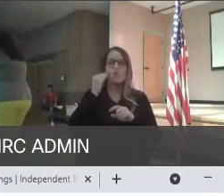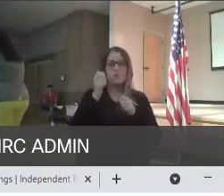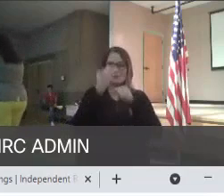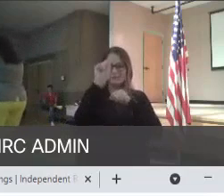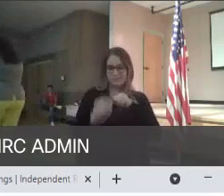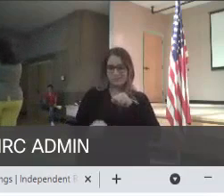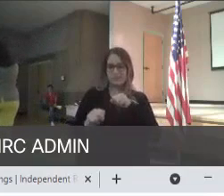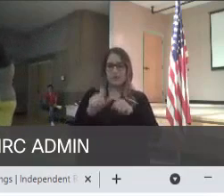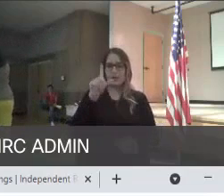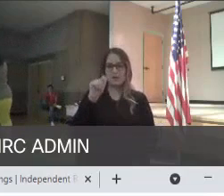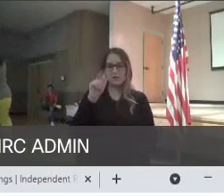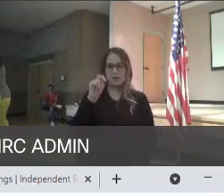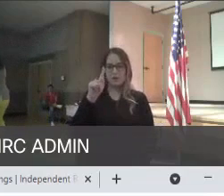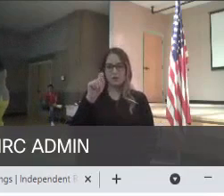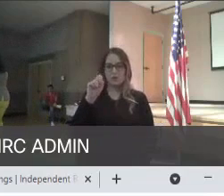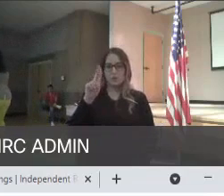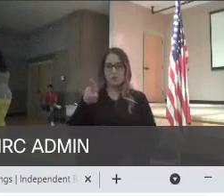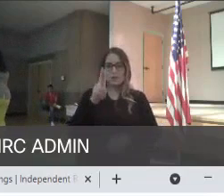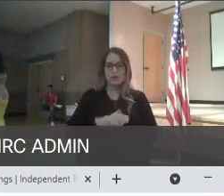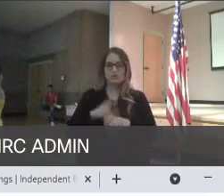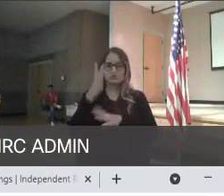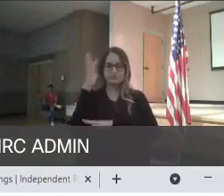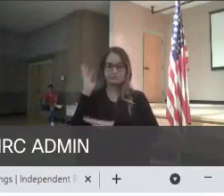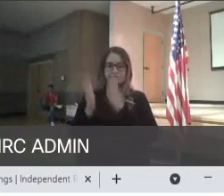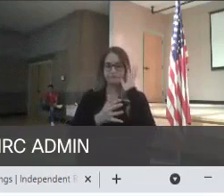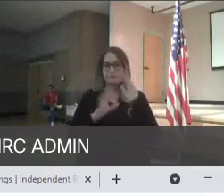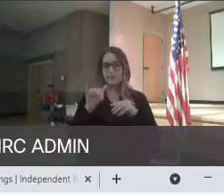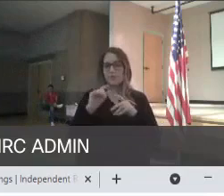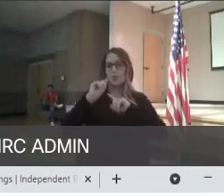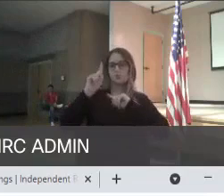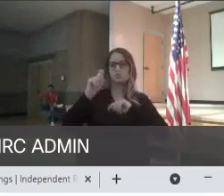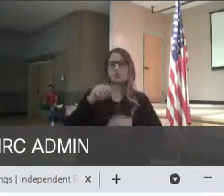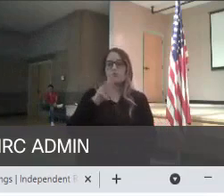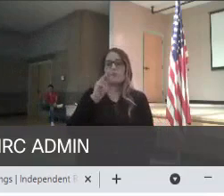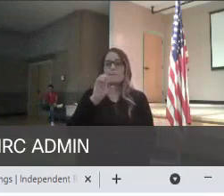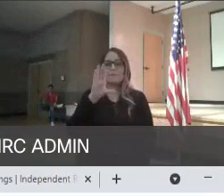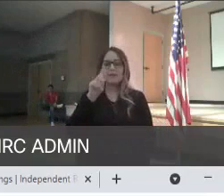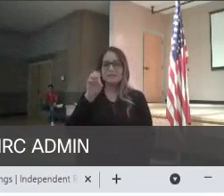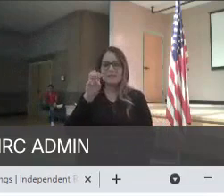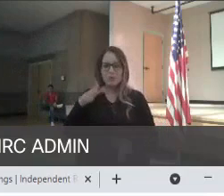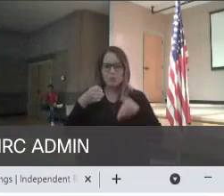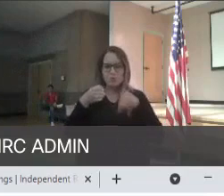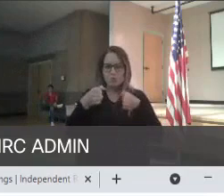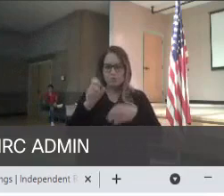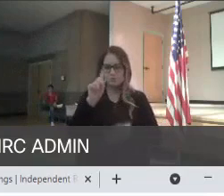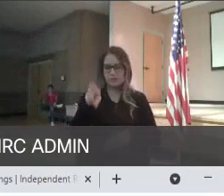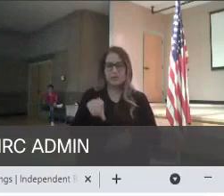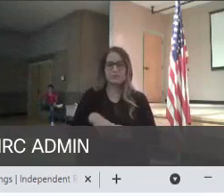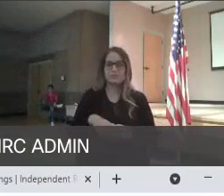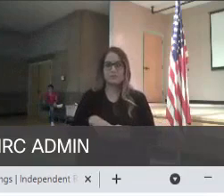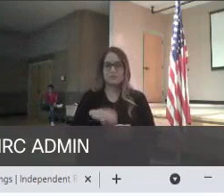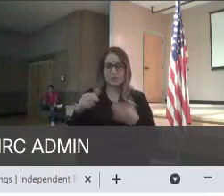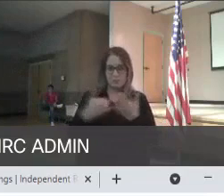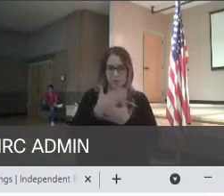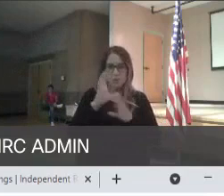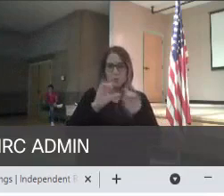residential south of the Tano National Forest that goes to the McDowell Mountain, McDowell Road area. That needs to be